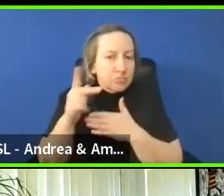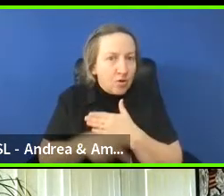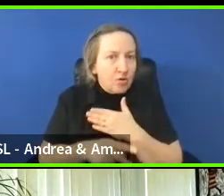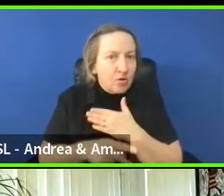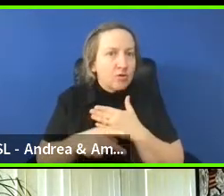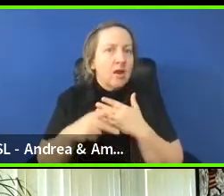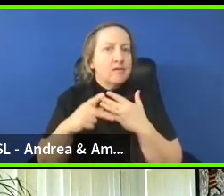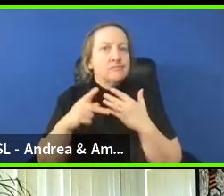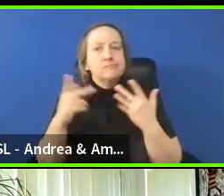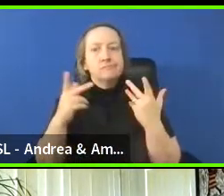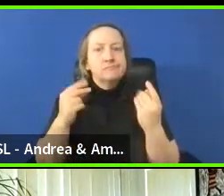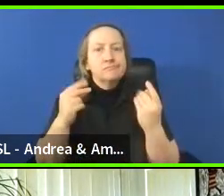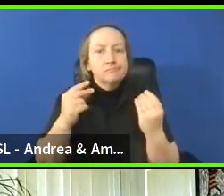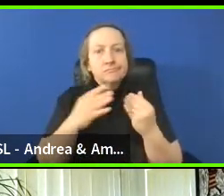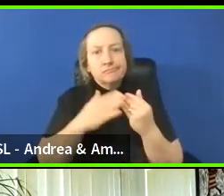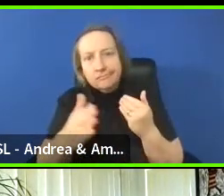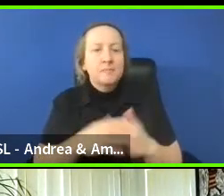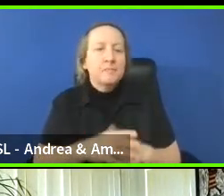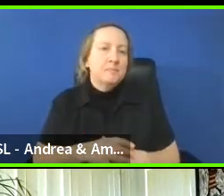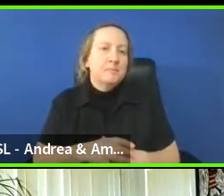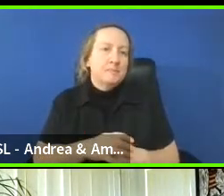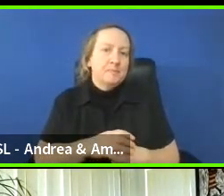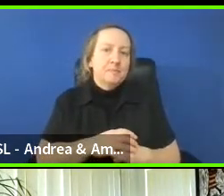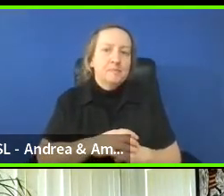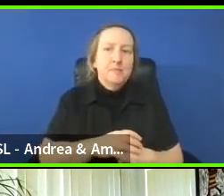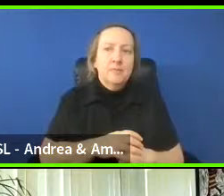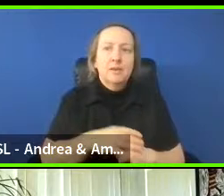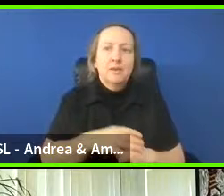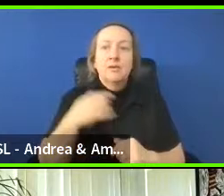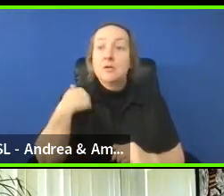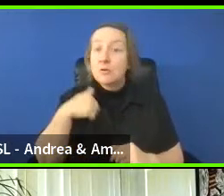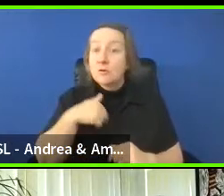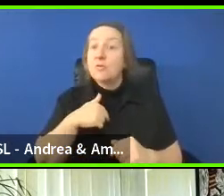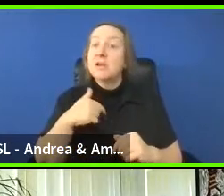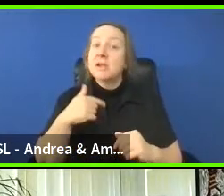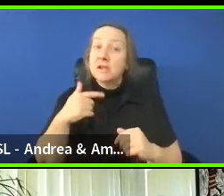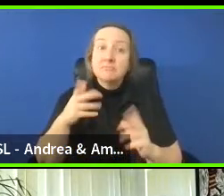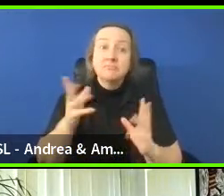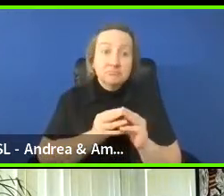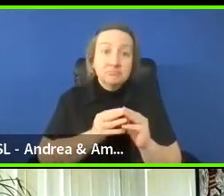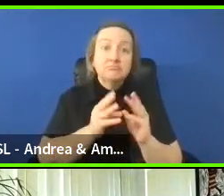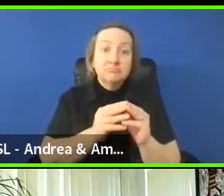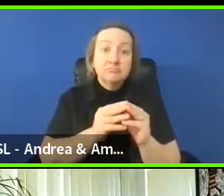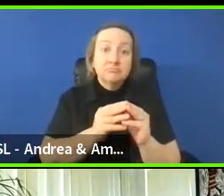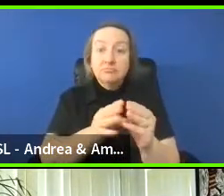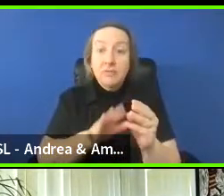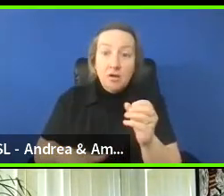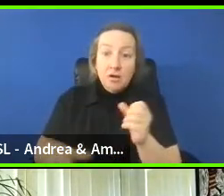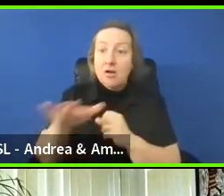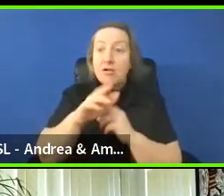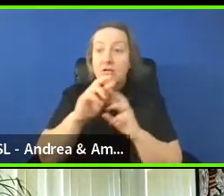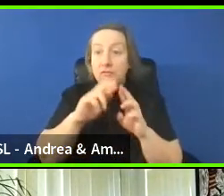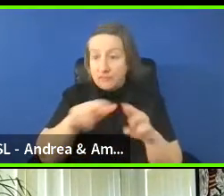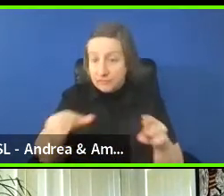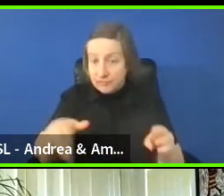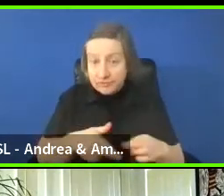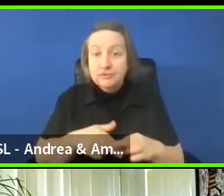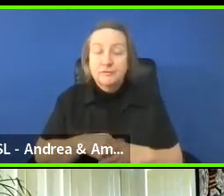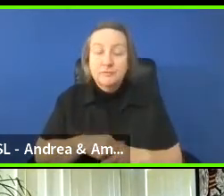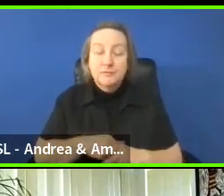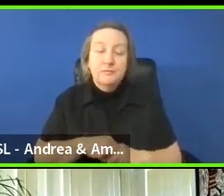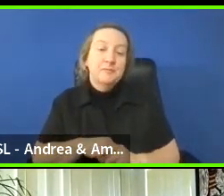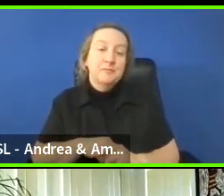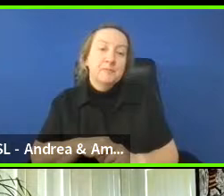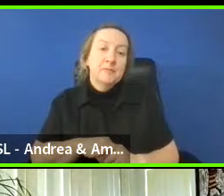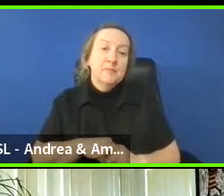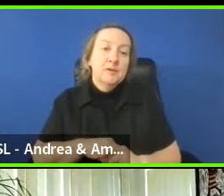at. So we've been doing meetings around the region. I